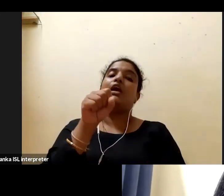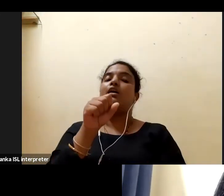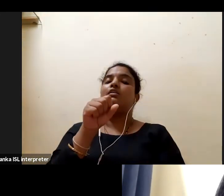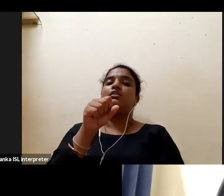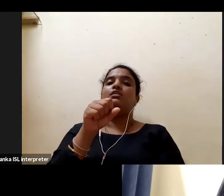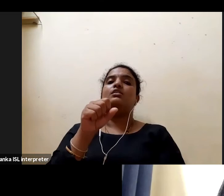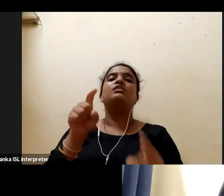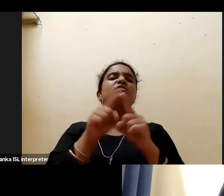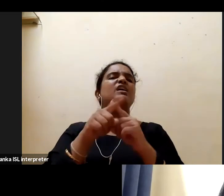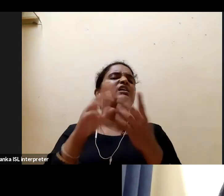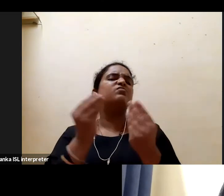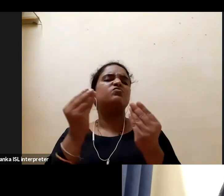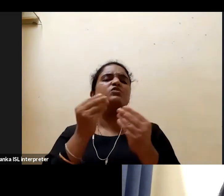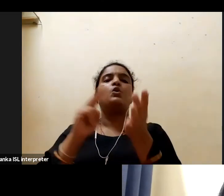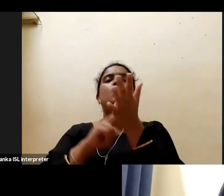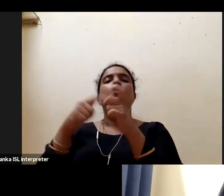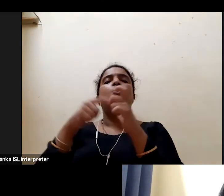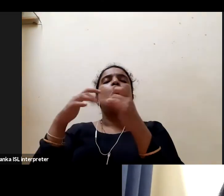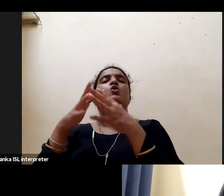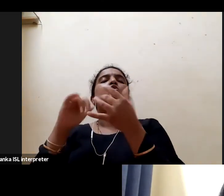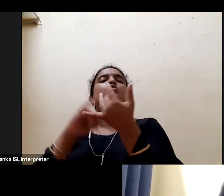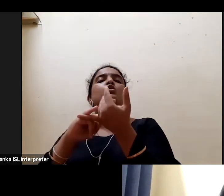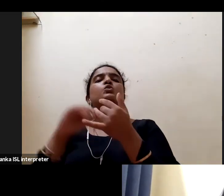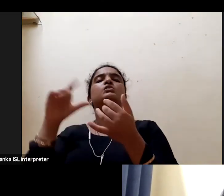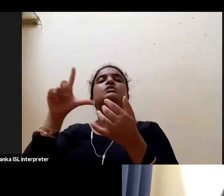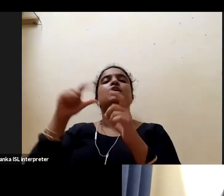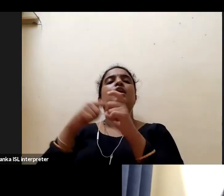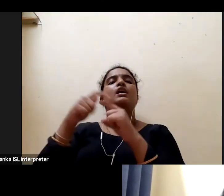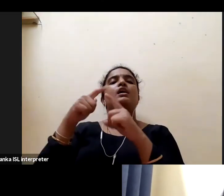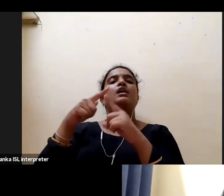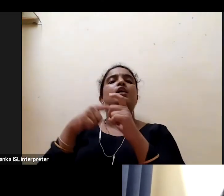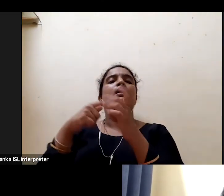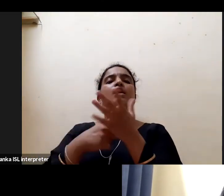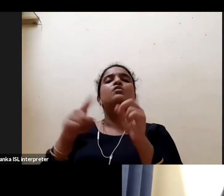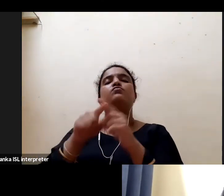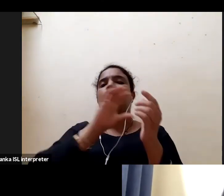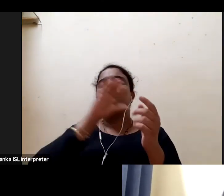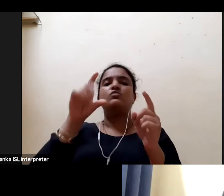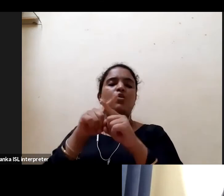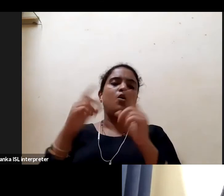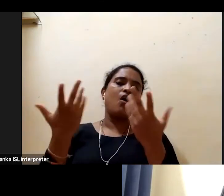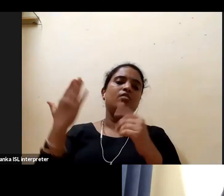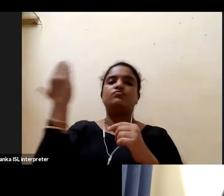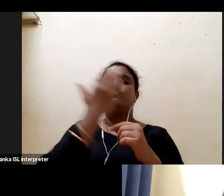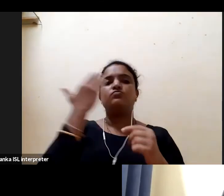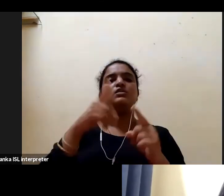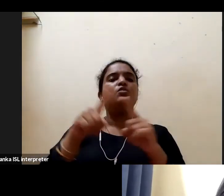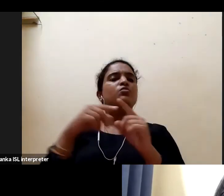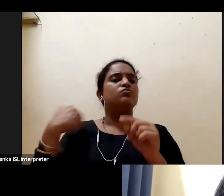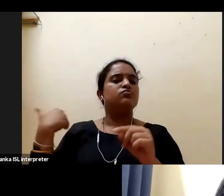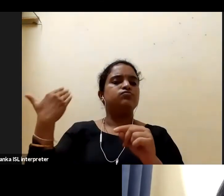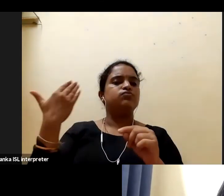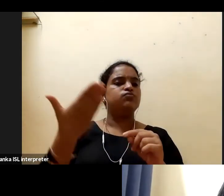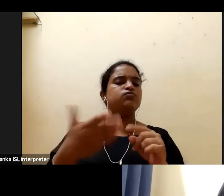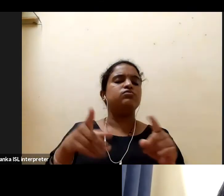so newsletters are really the hot new thing, like as in podcasts also. And after years and years of thinking